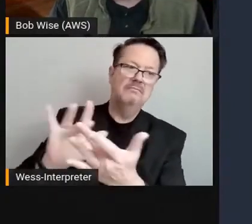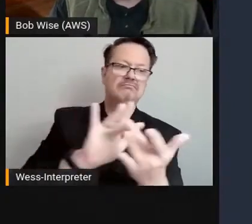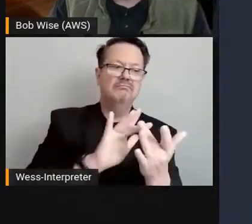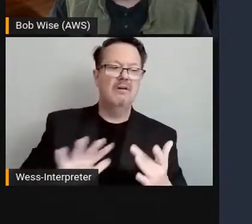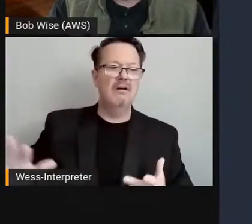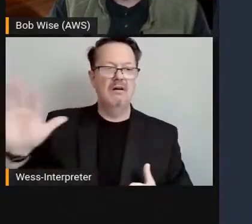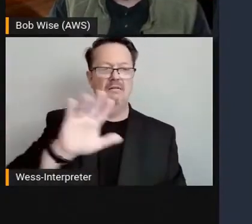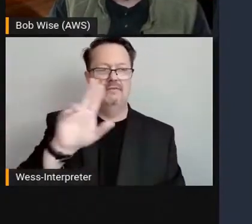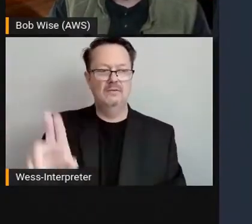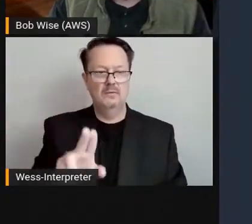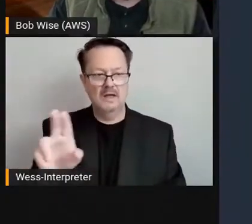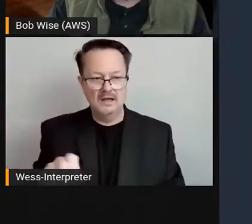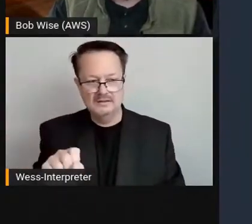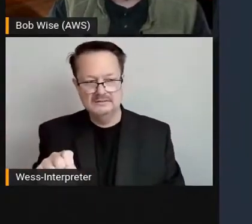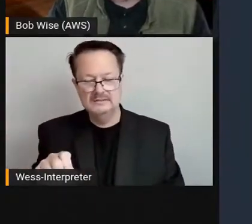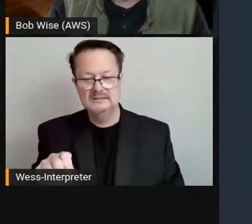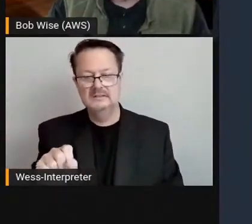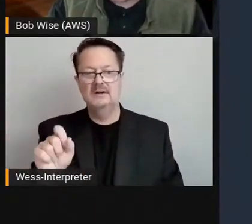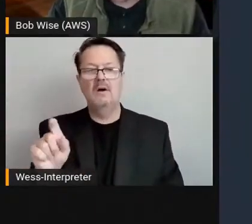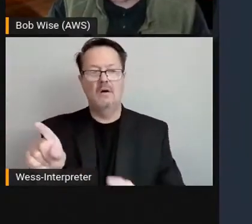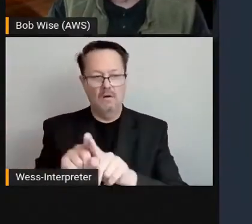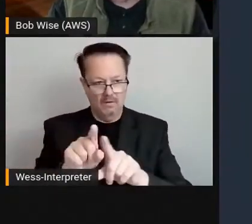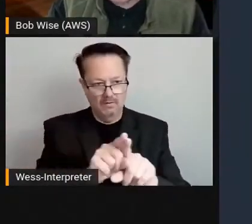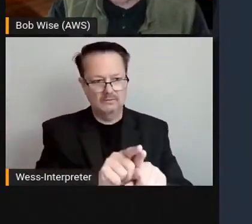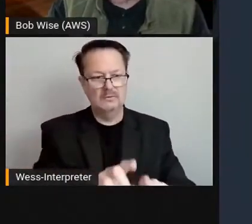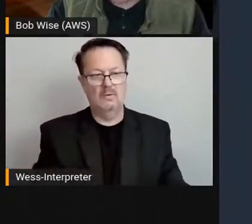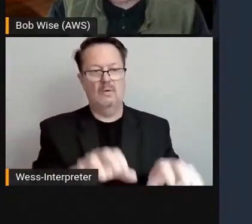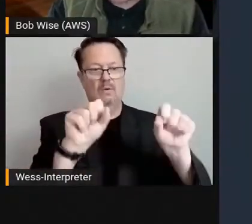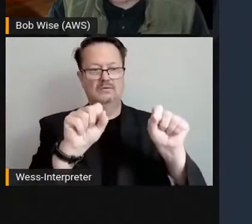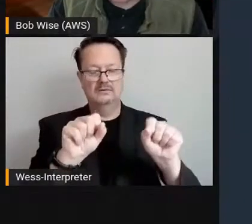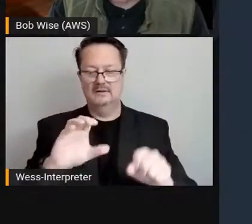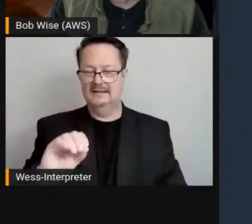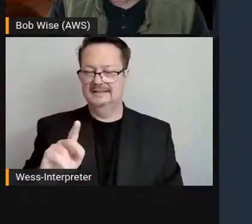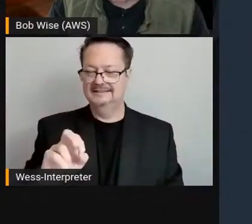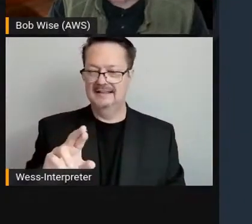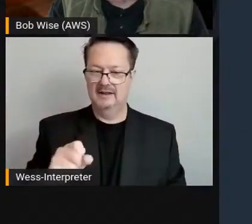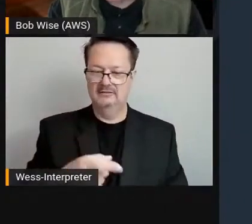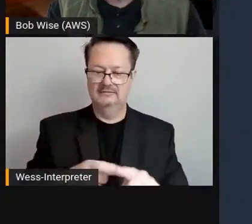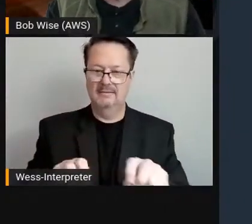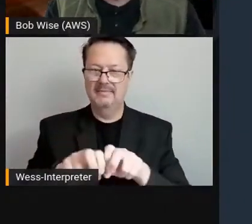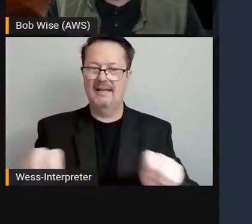US, and we're hosted by Containers from the Couch. Thanks, guys.